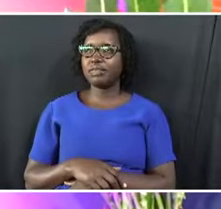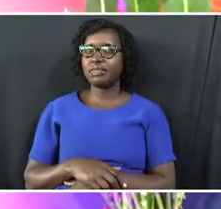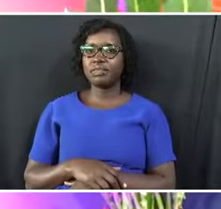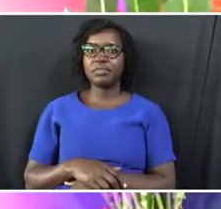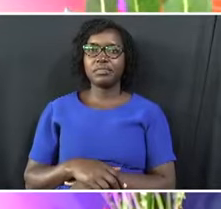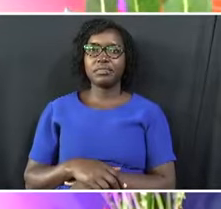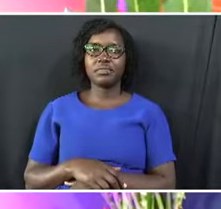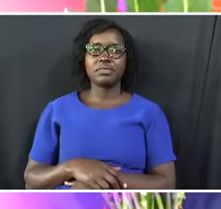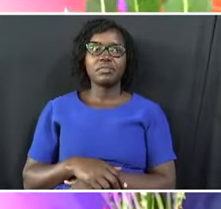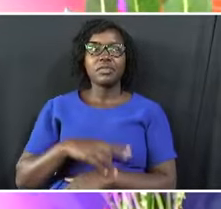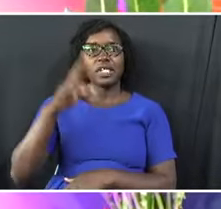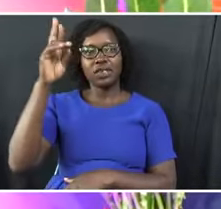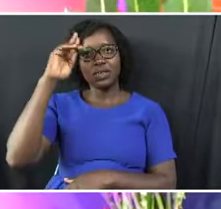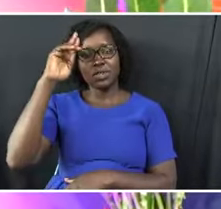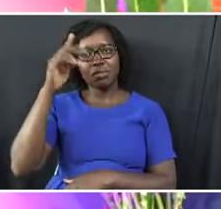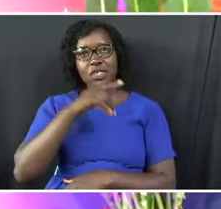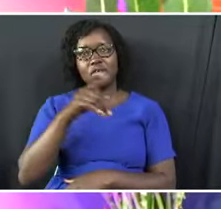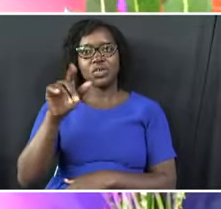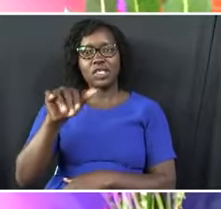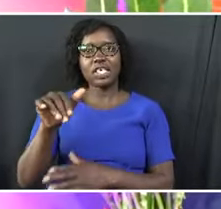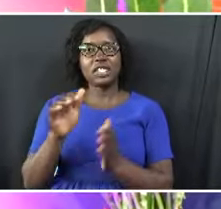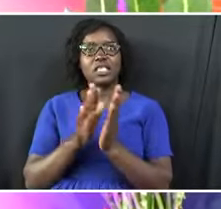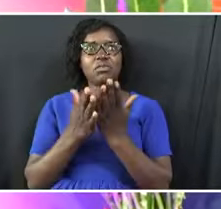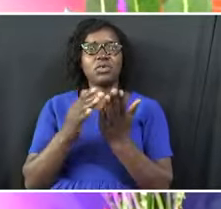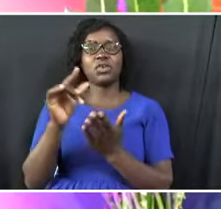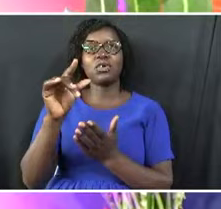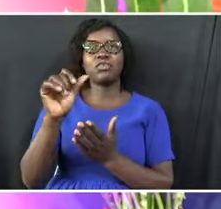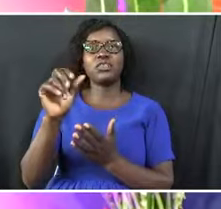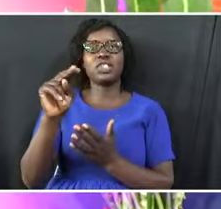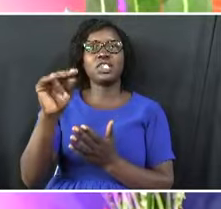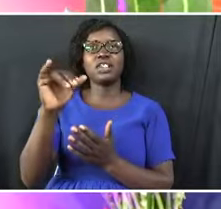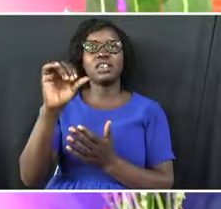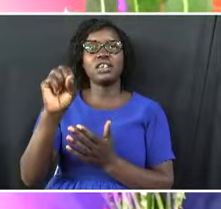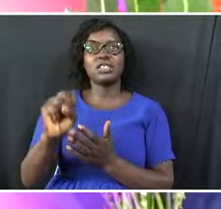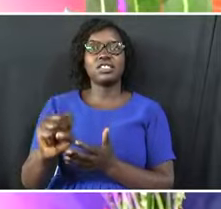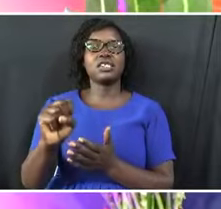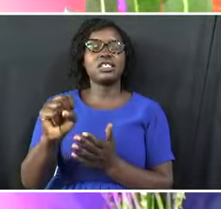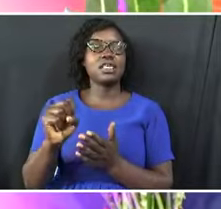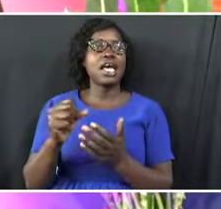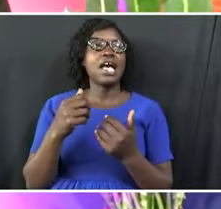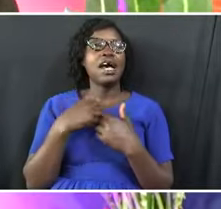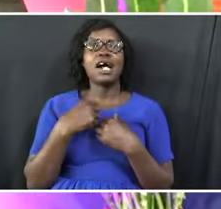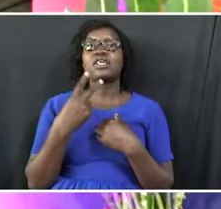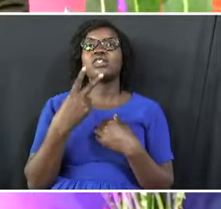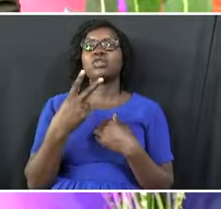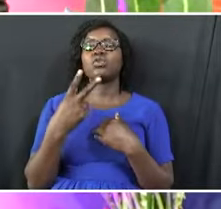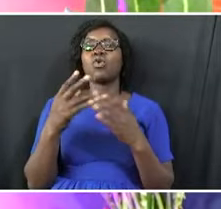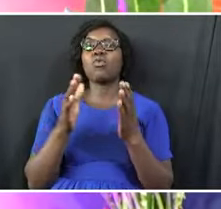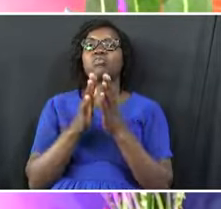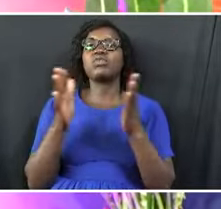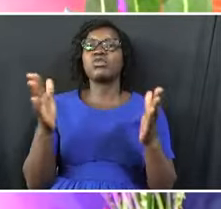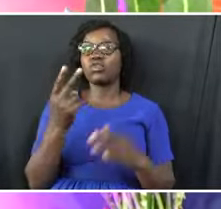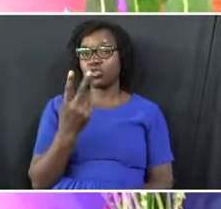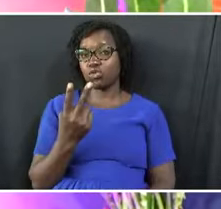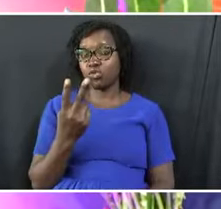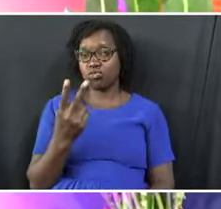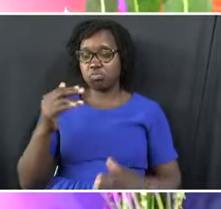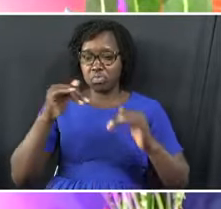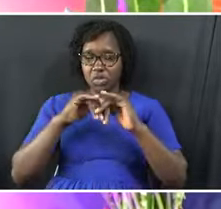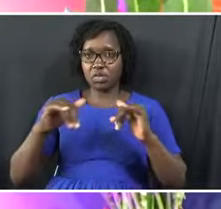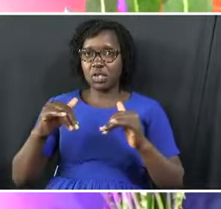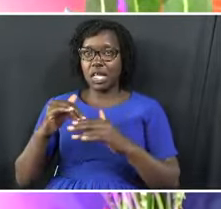Friends, I want to remind you that the book of Genesis has got two major divisions. That is